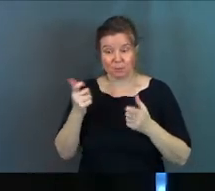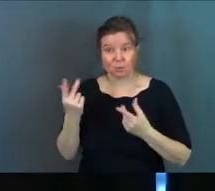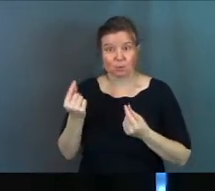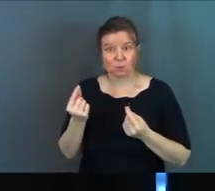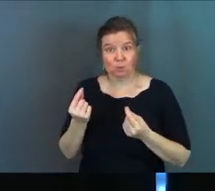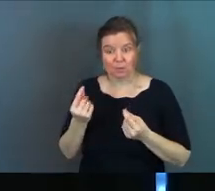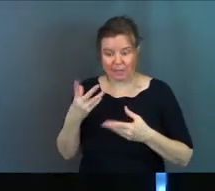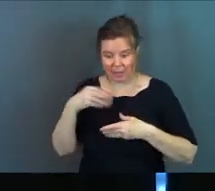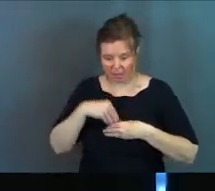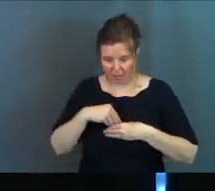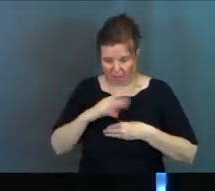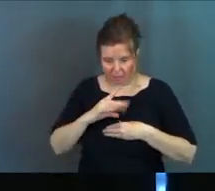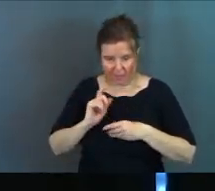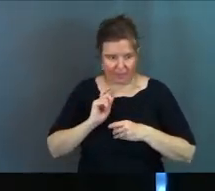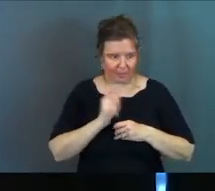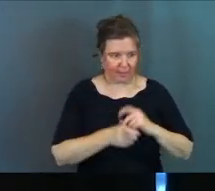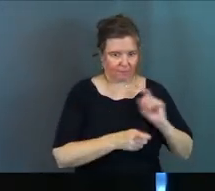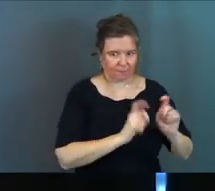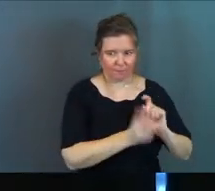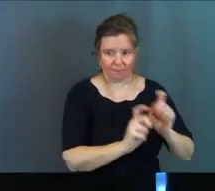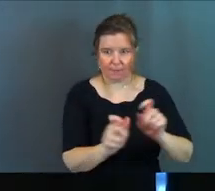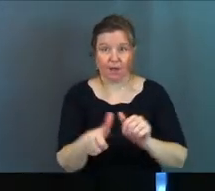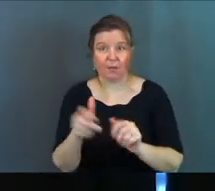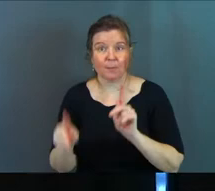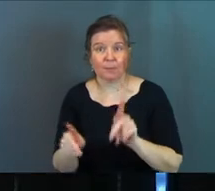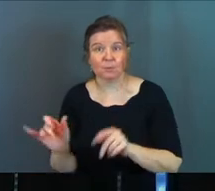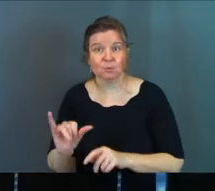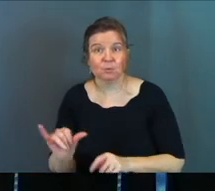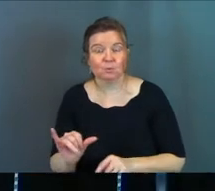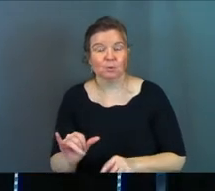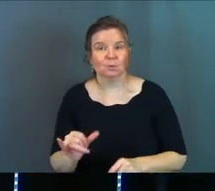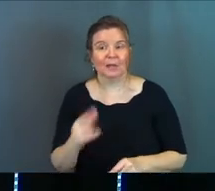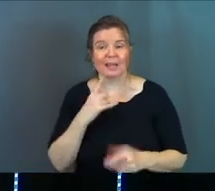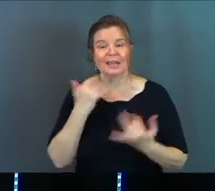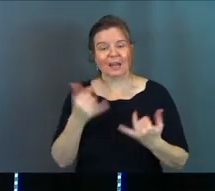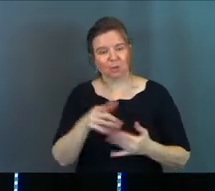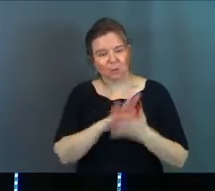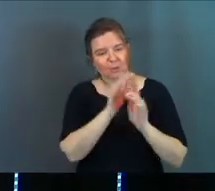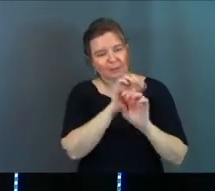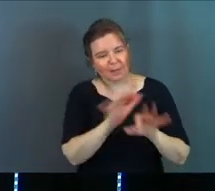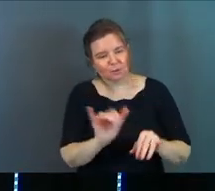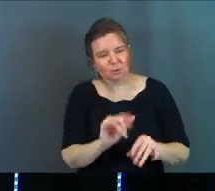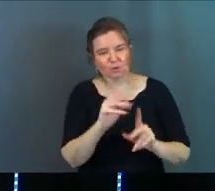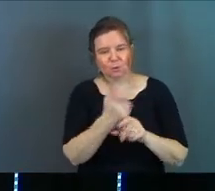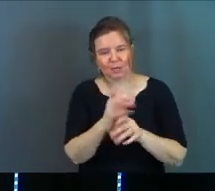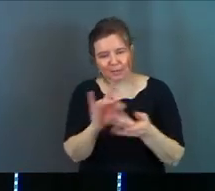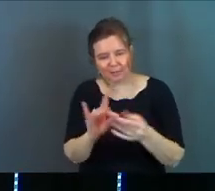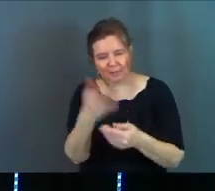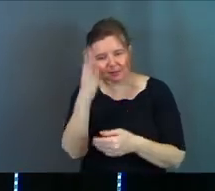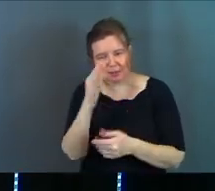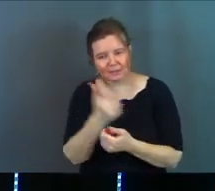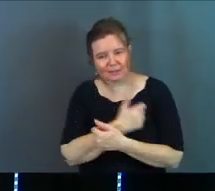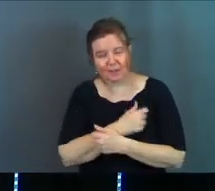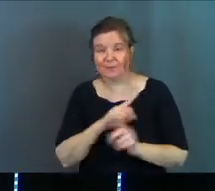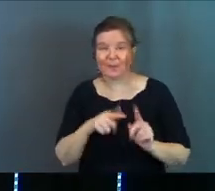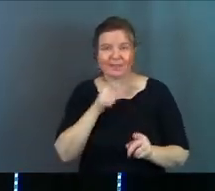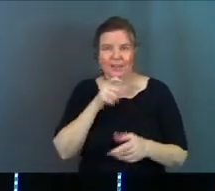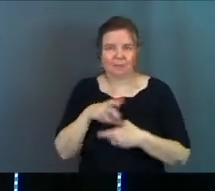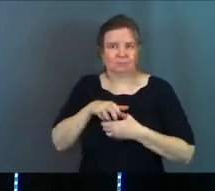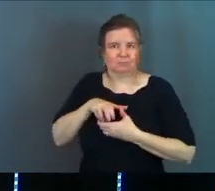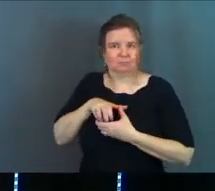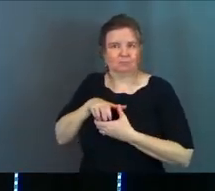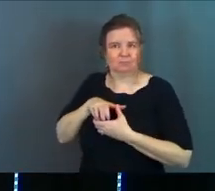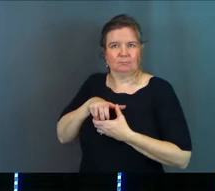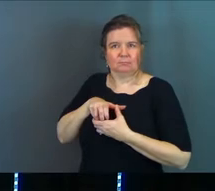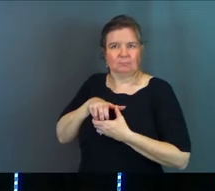supposed to take the gifts and hand them out to everybody else and say, "Now you be blessed, and now you get the message of God's love." But they didn't do